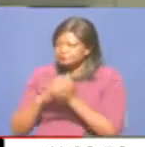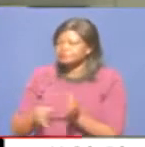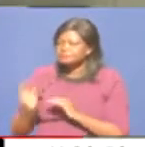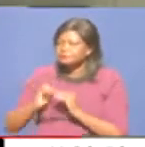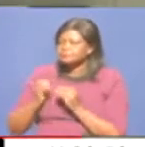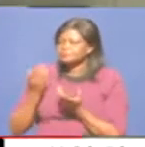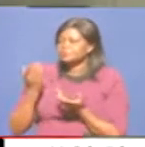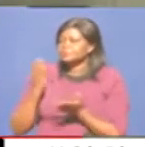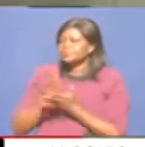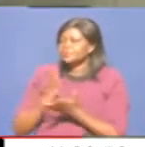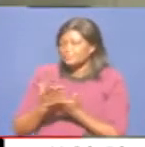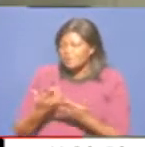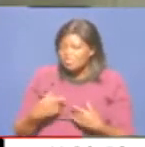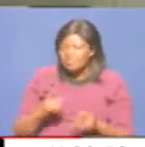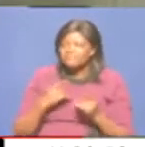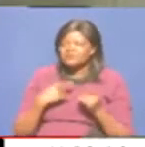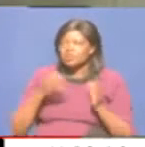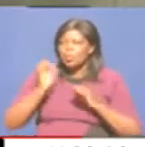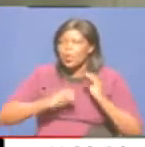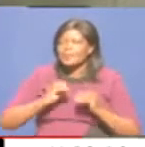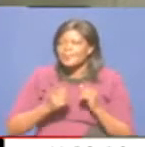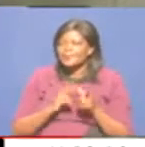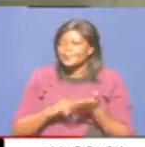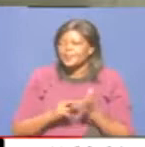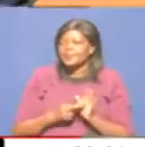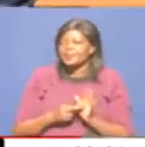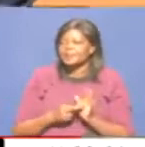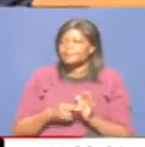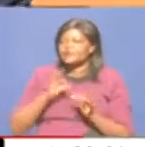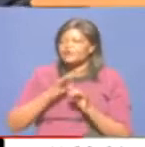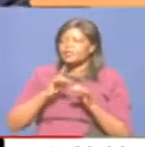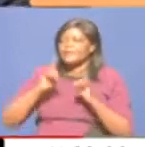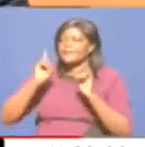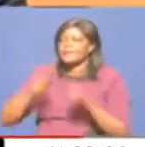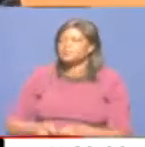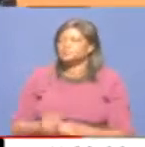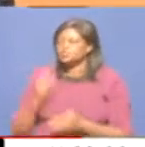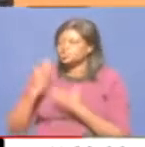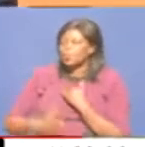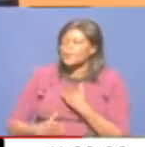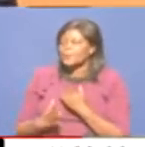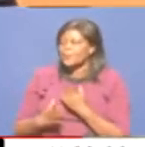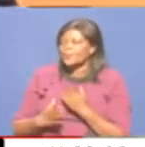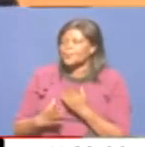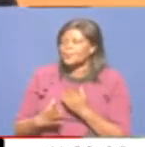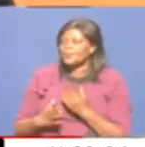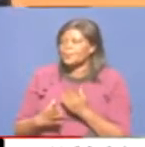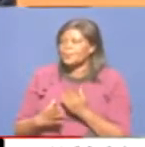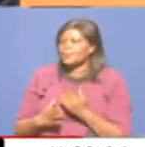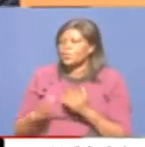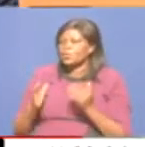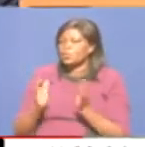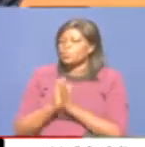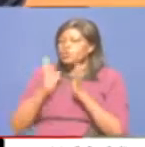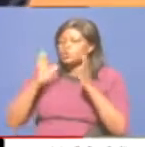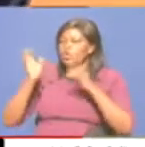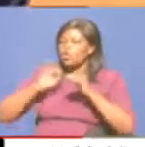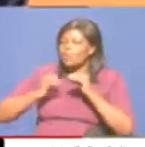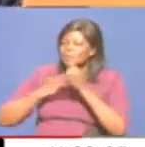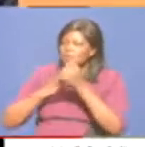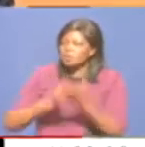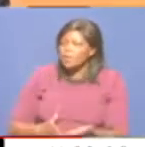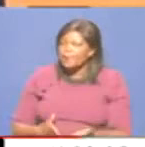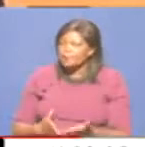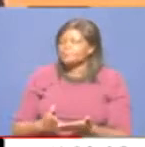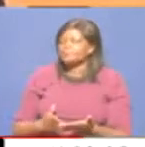despite having integrity. So voters should stop glorifying corrupt leaders. Voters should stop